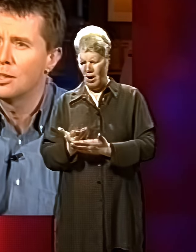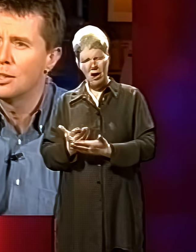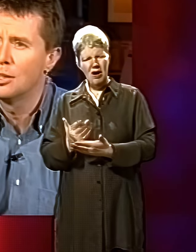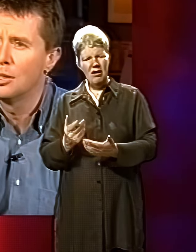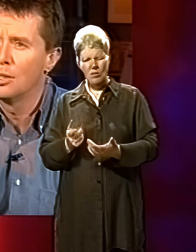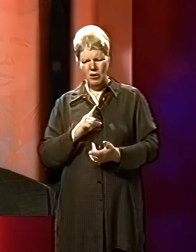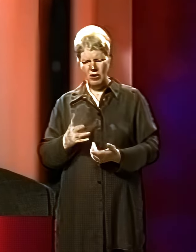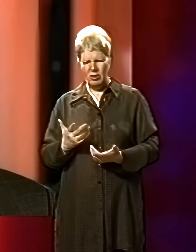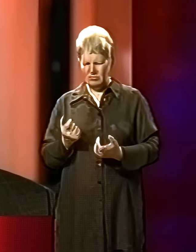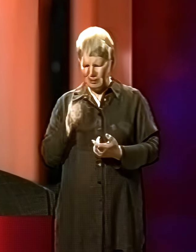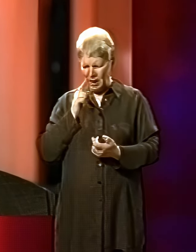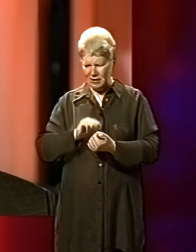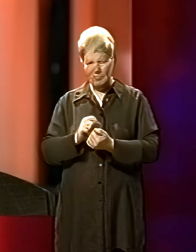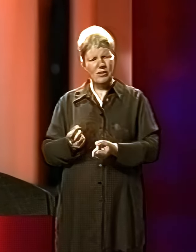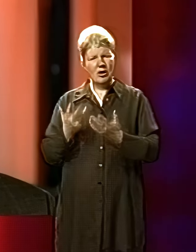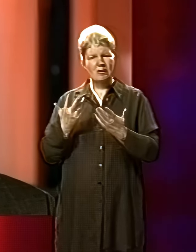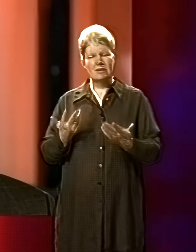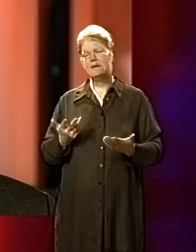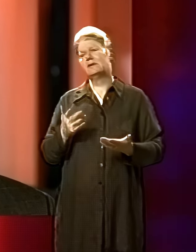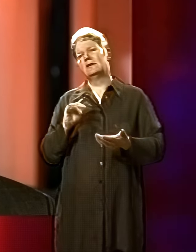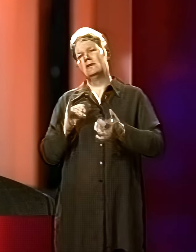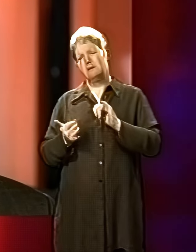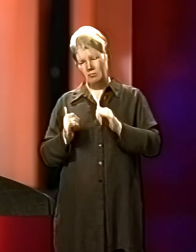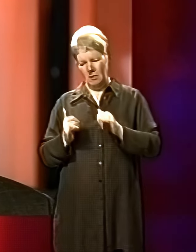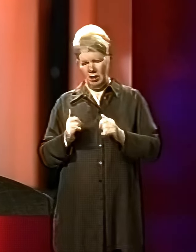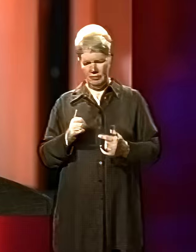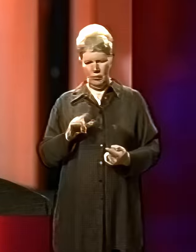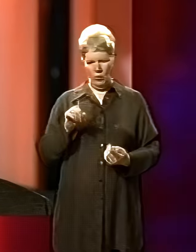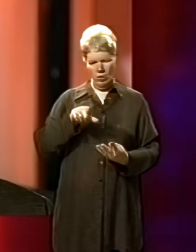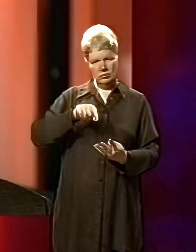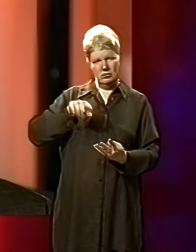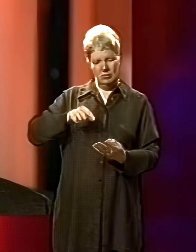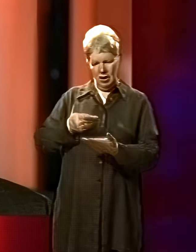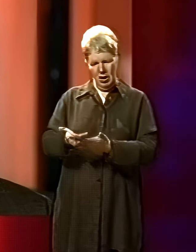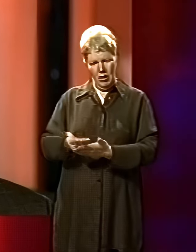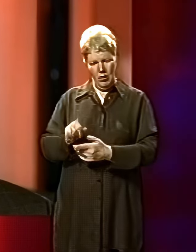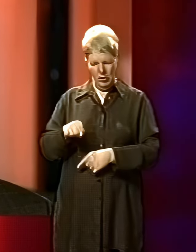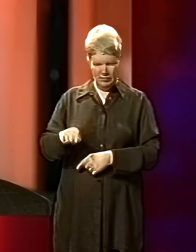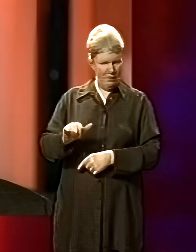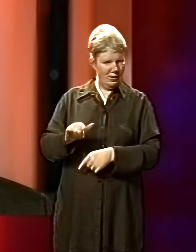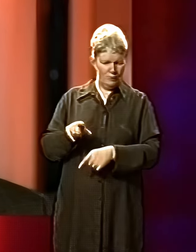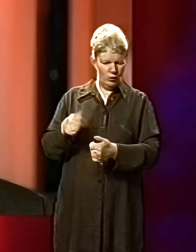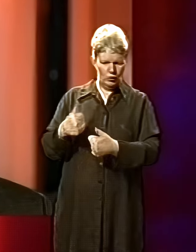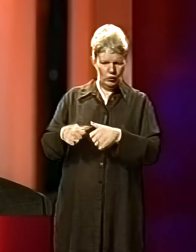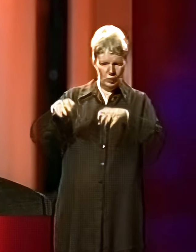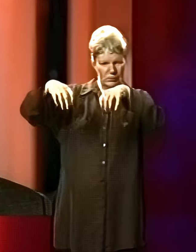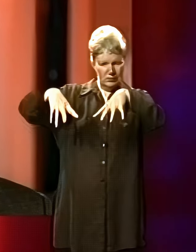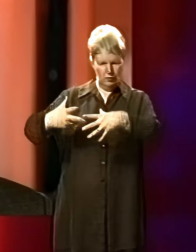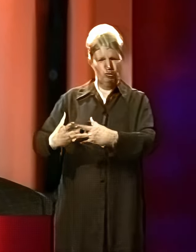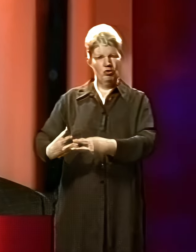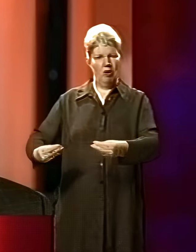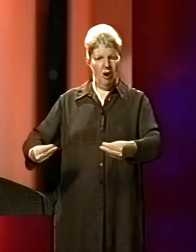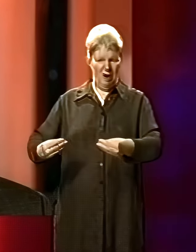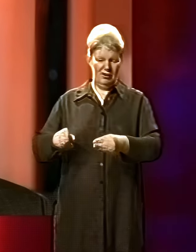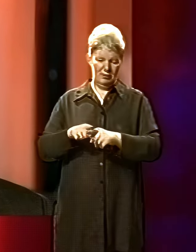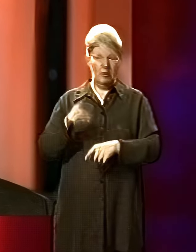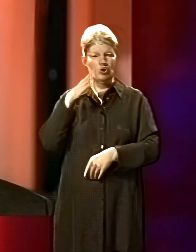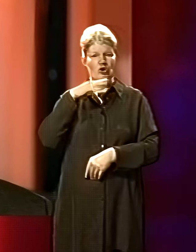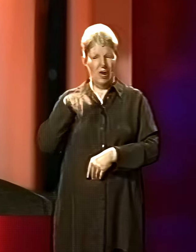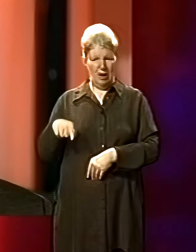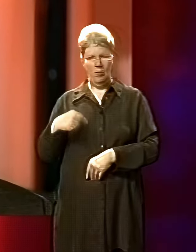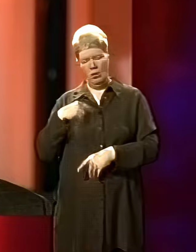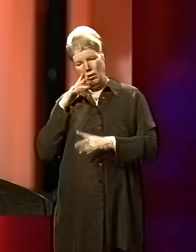fresh? Well, sometimes it's the choice of product that's left lying too long under the lights and it dries out, like the chili con carne. And